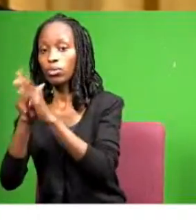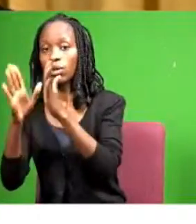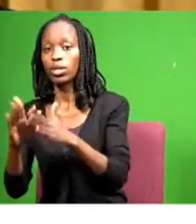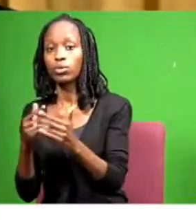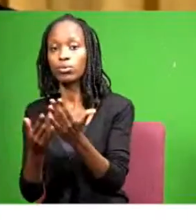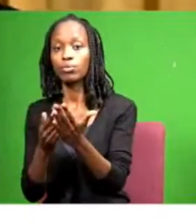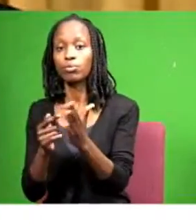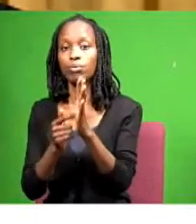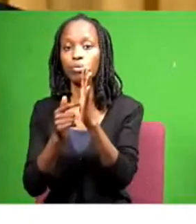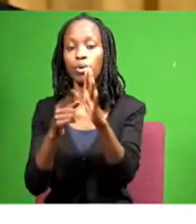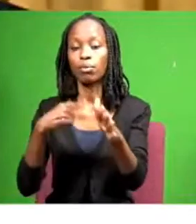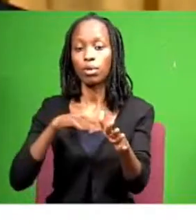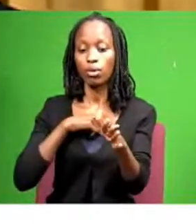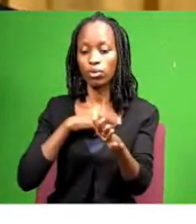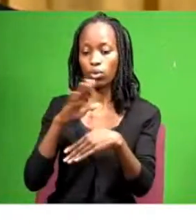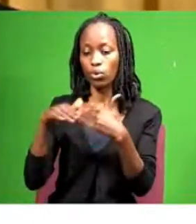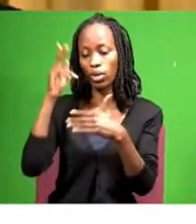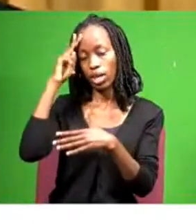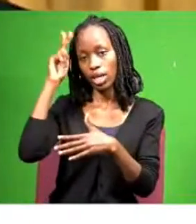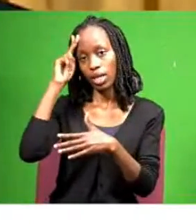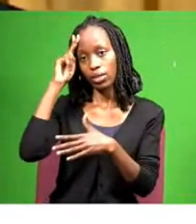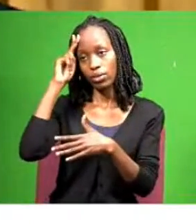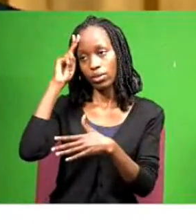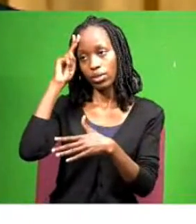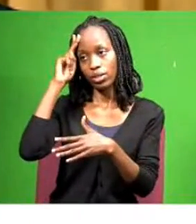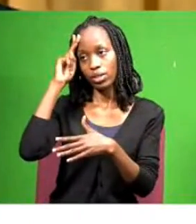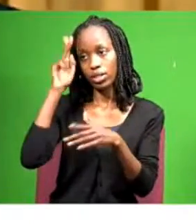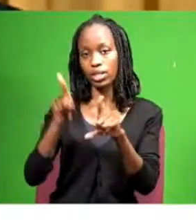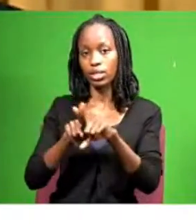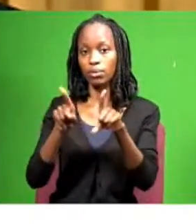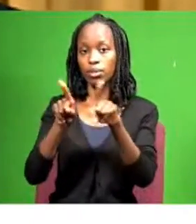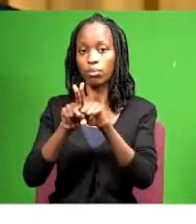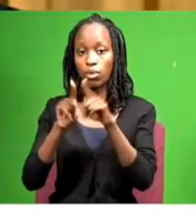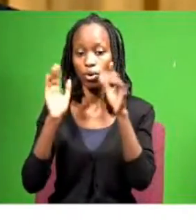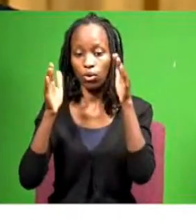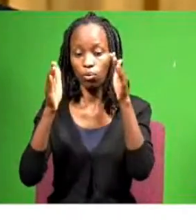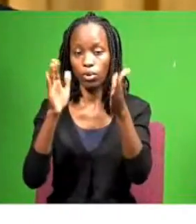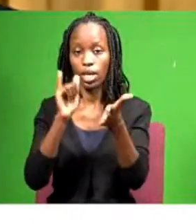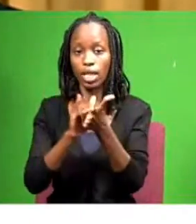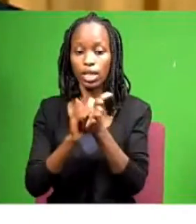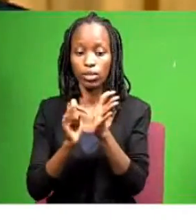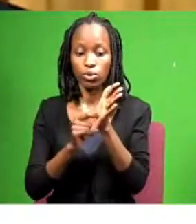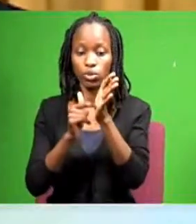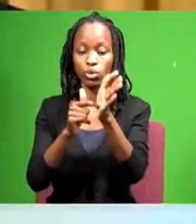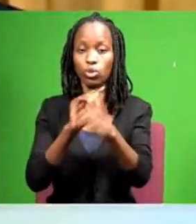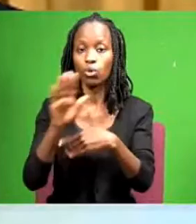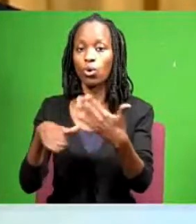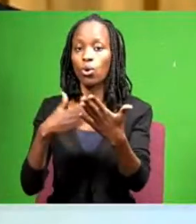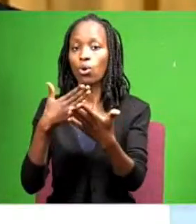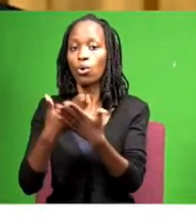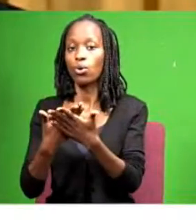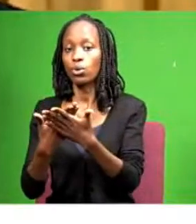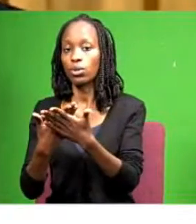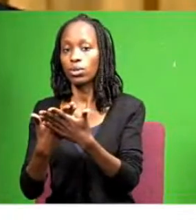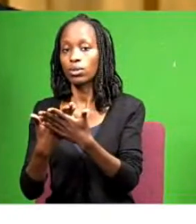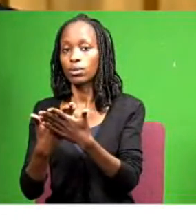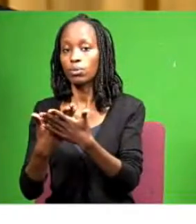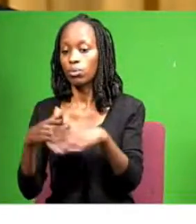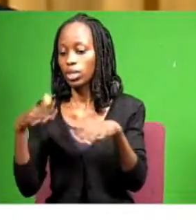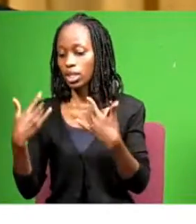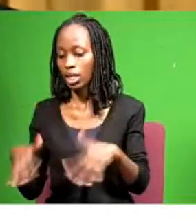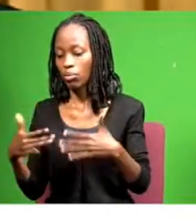The wealth of knowledge, high level of professionalism, and commitment that was displayed by all was prodigious and